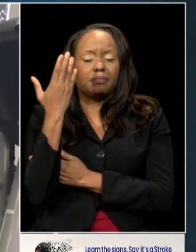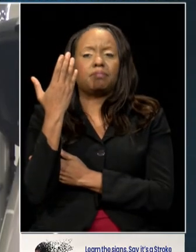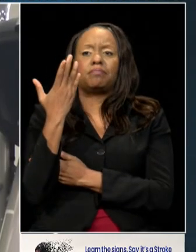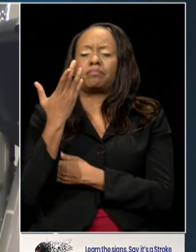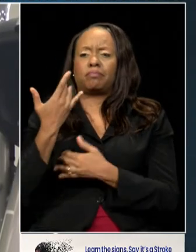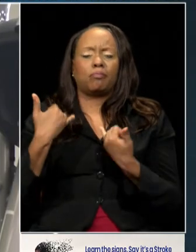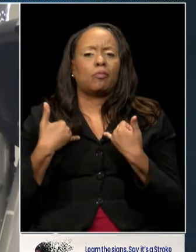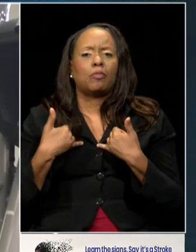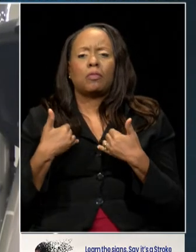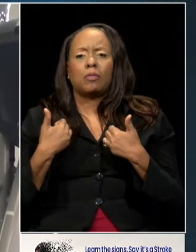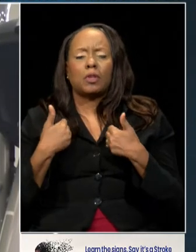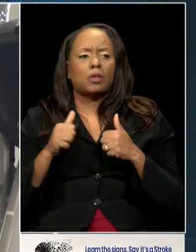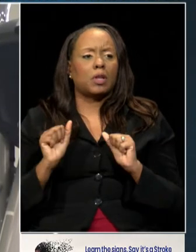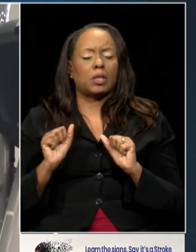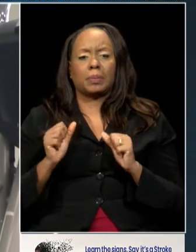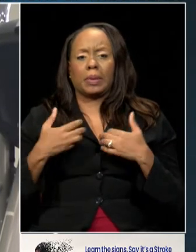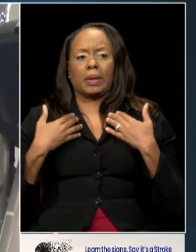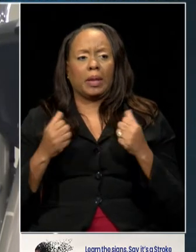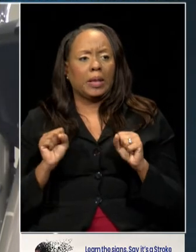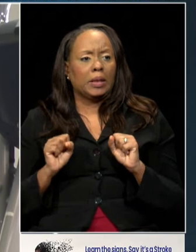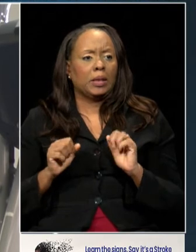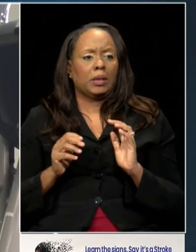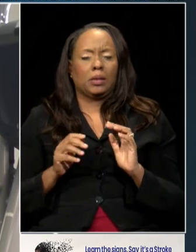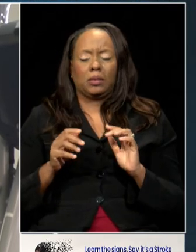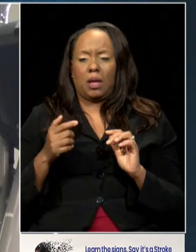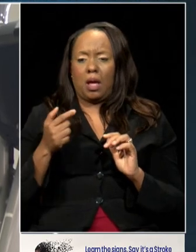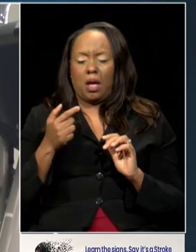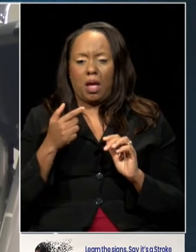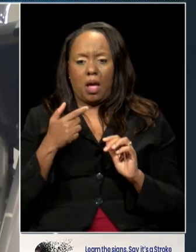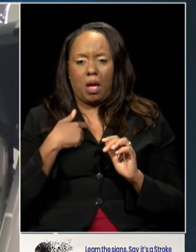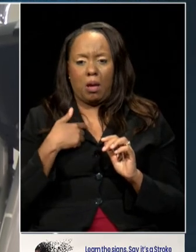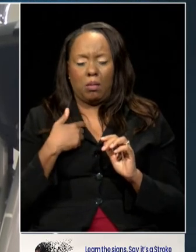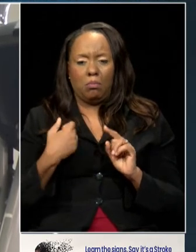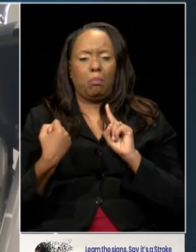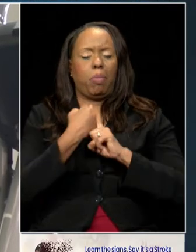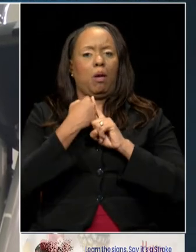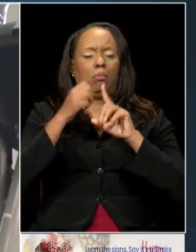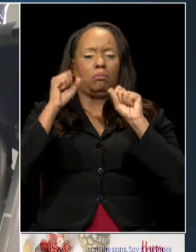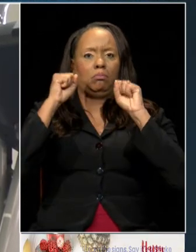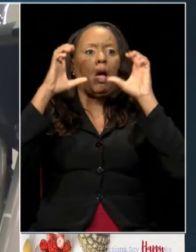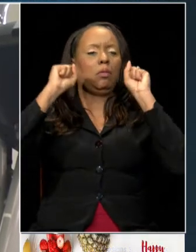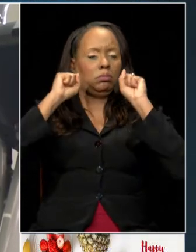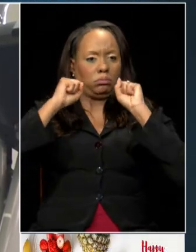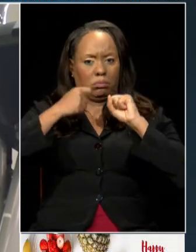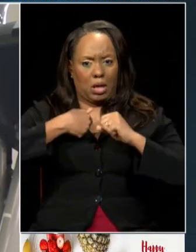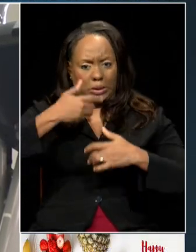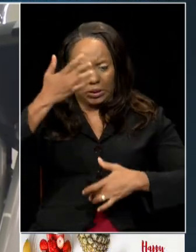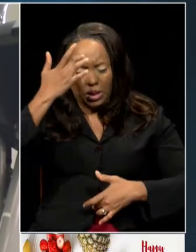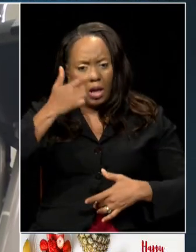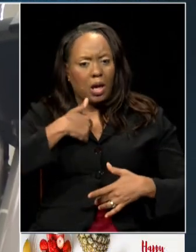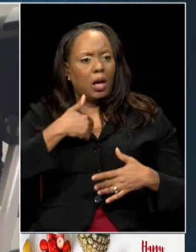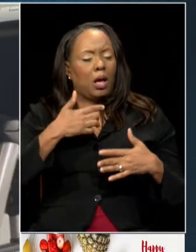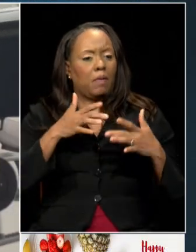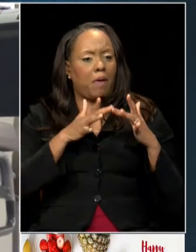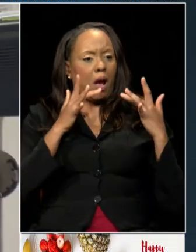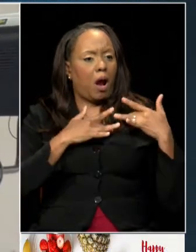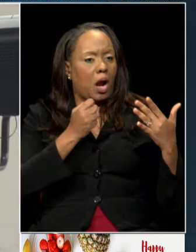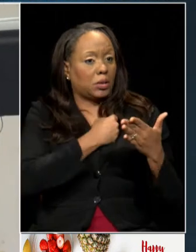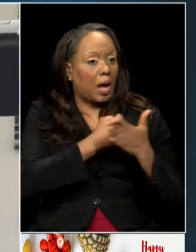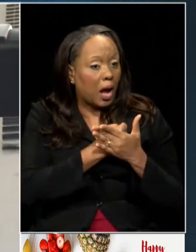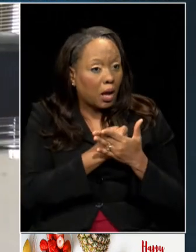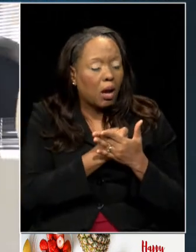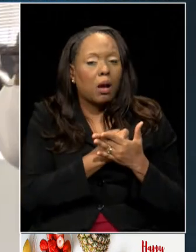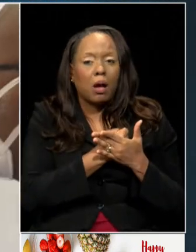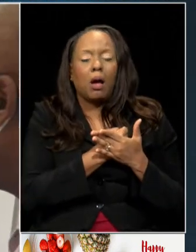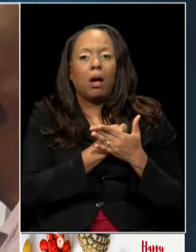stay healthy. So it was just a shock to me when it happened. I didn't even realize at first that I was having a heart attack. After the heart attack